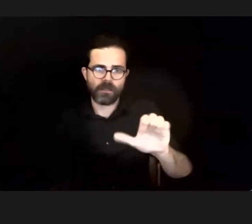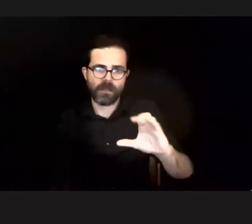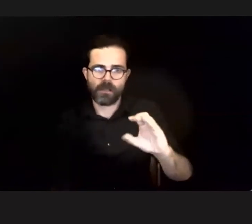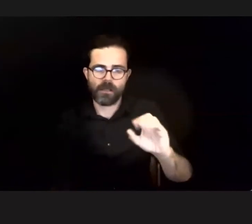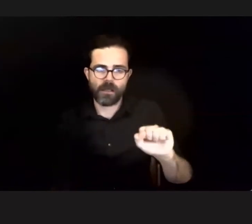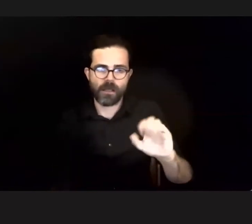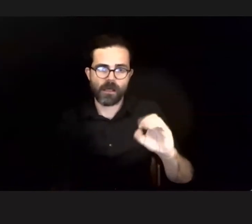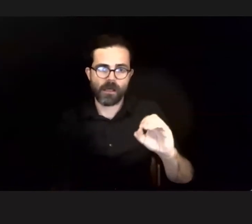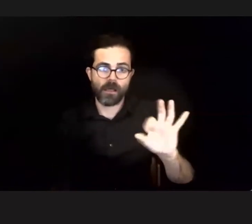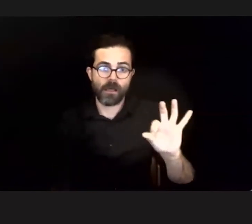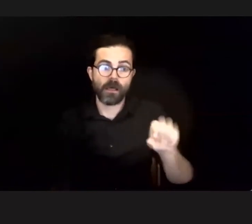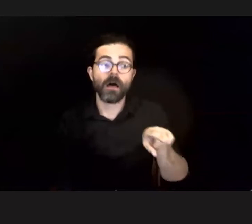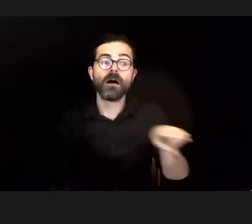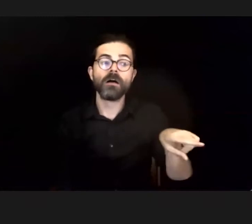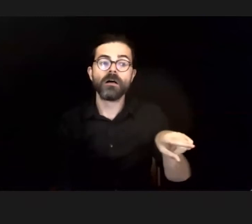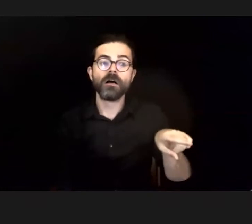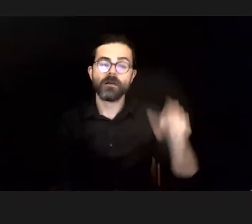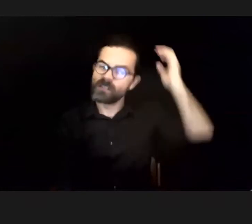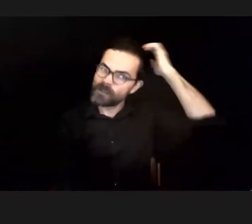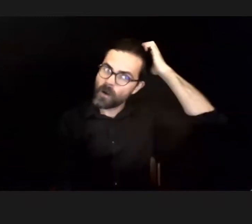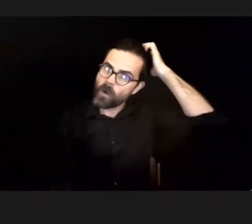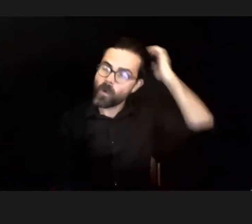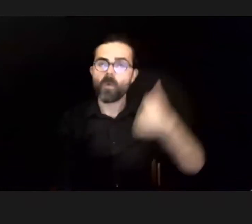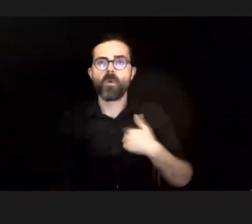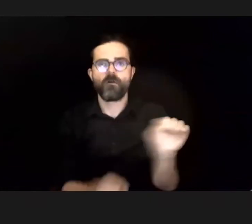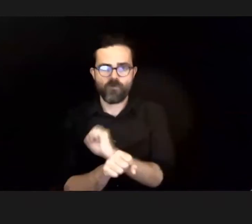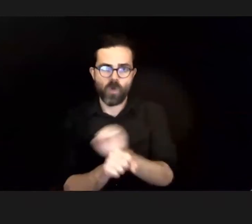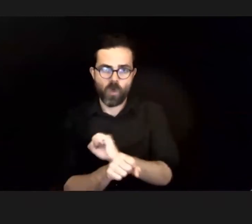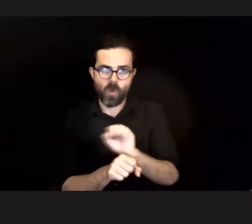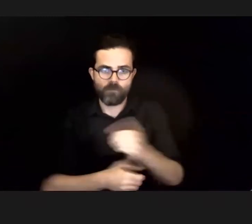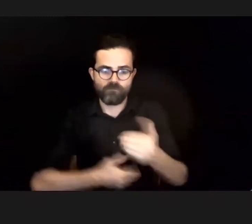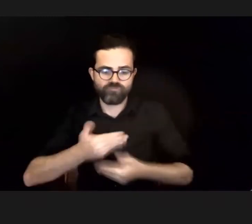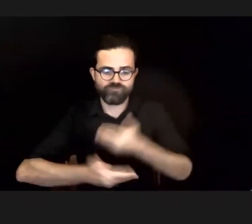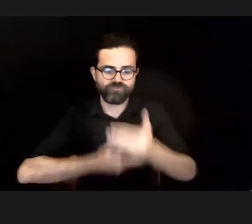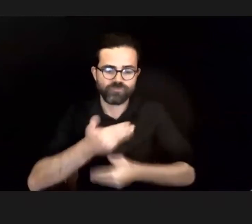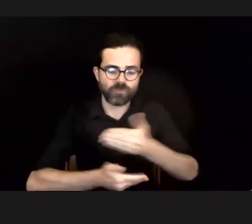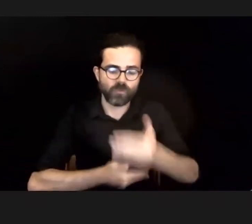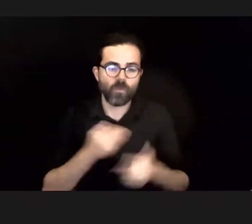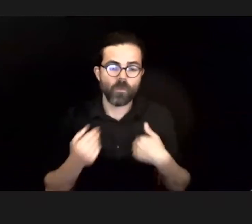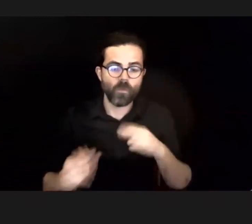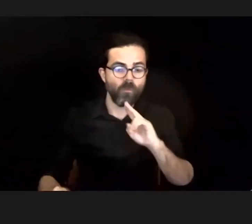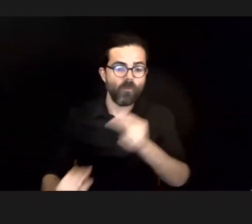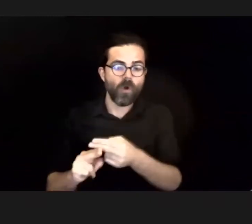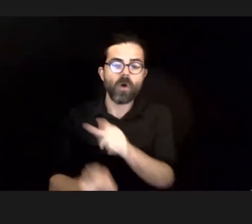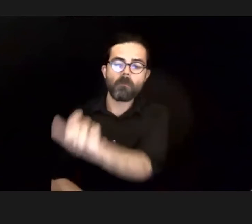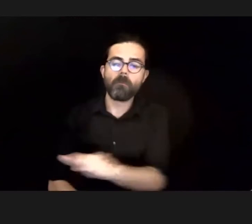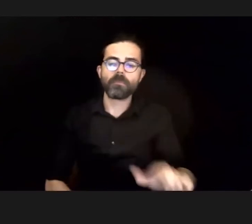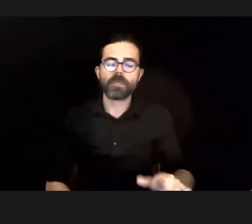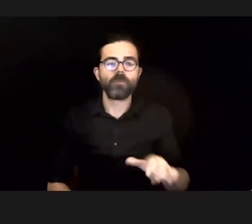on an inclusive technological solution that respond to people's needs. For example, with